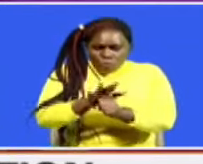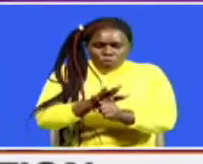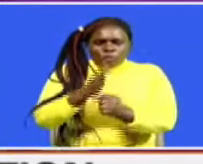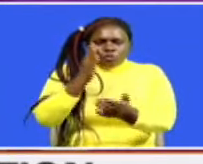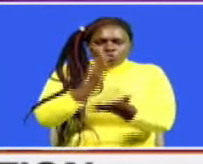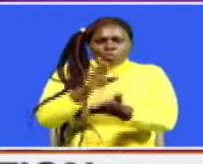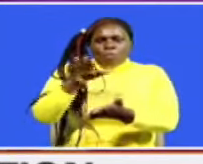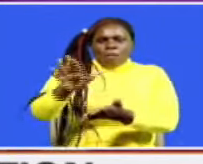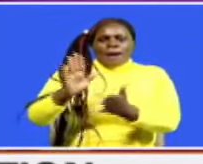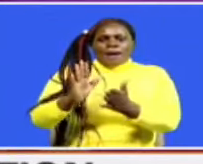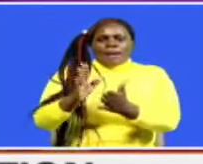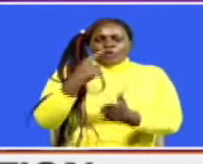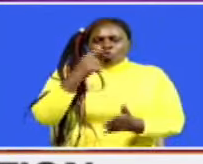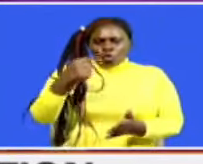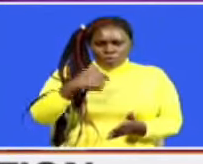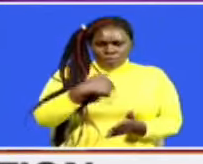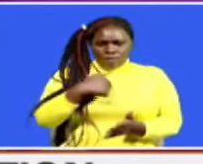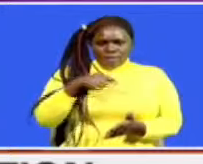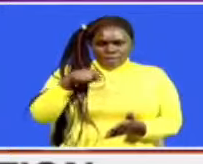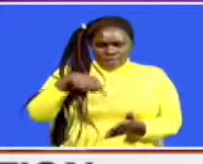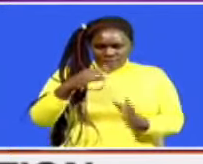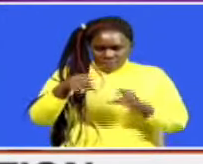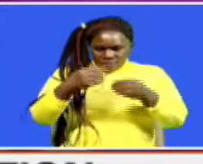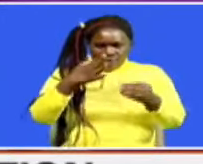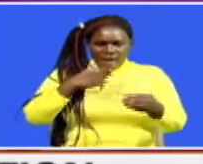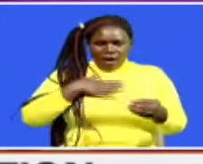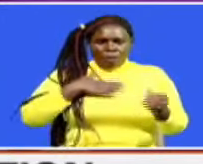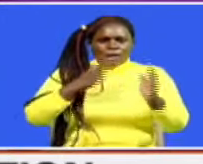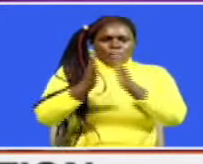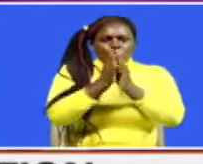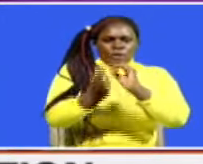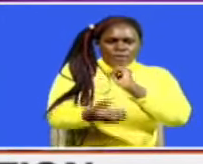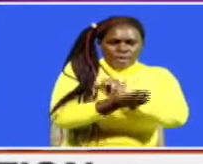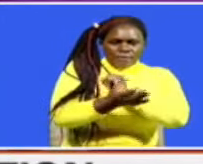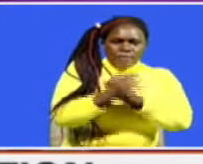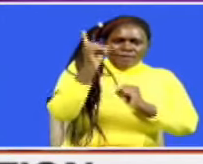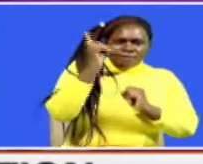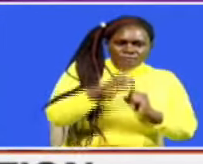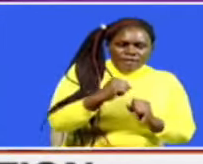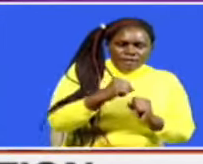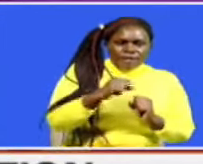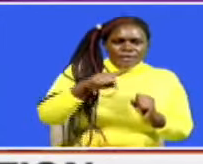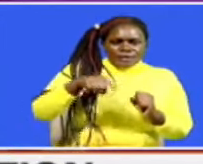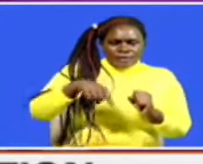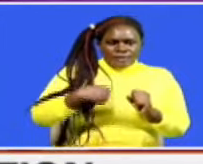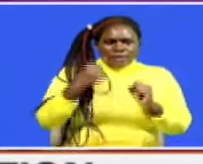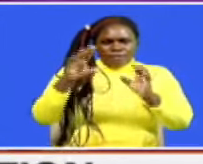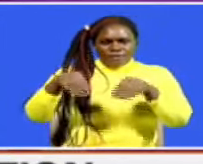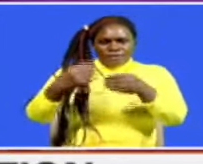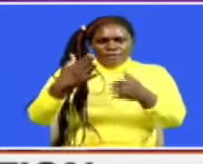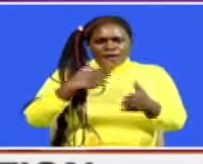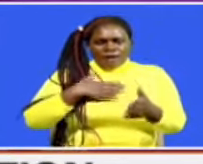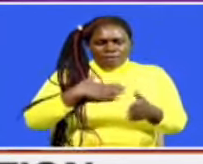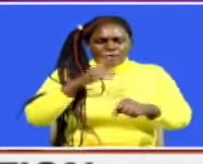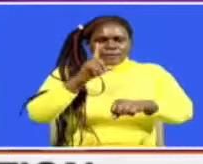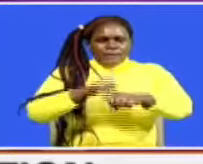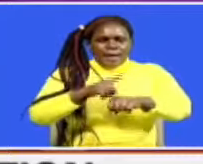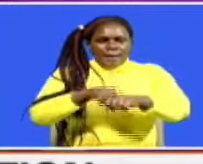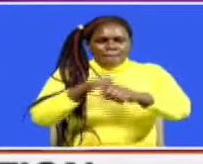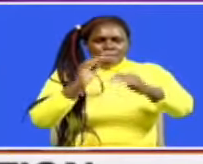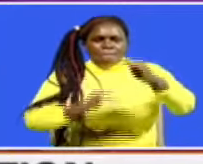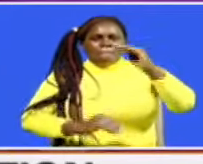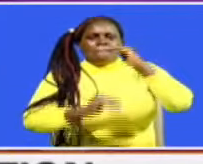side of his story, and we have given him our side of story, and we have given ourselves time